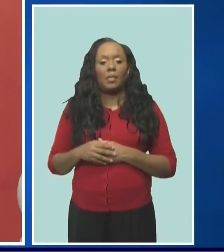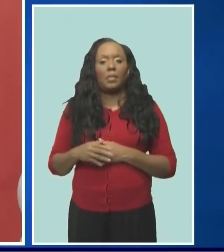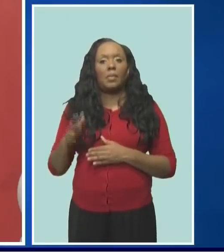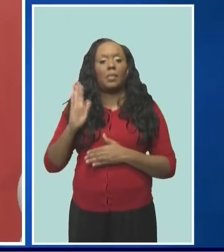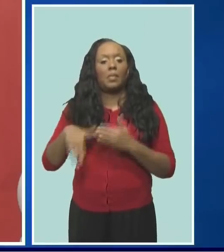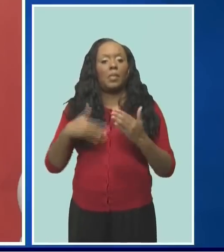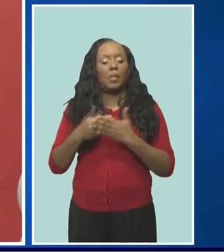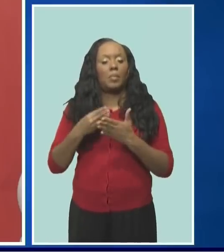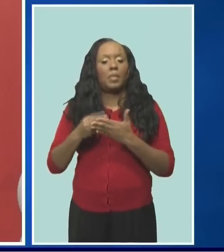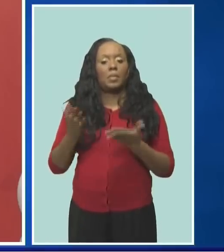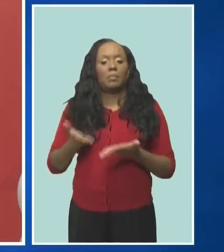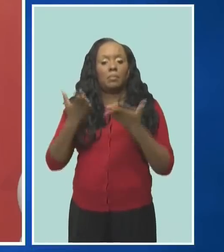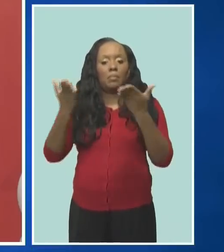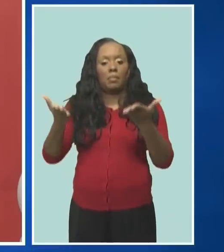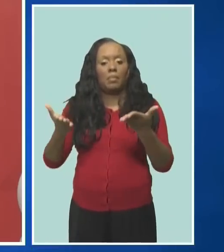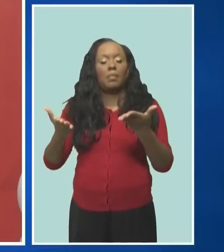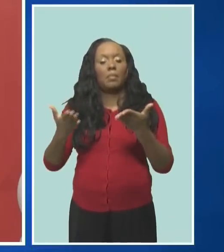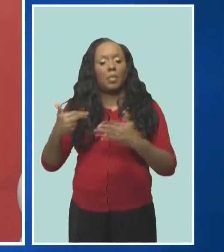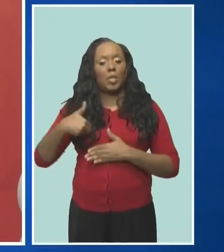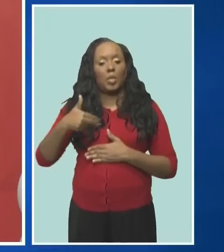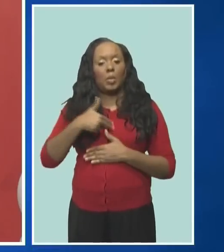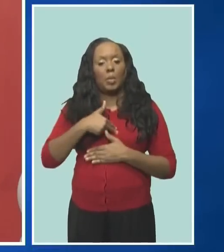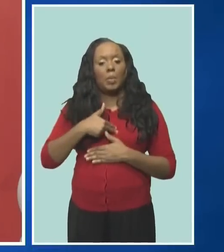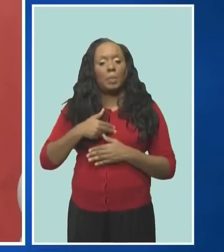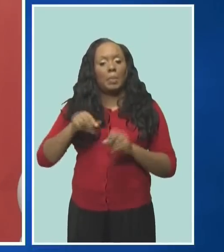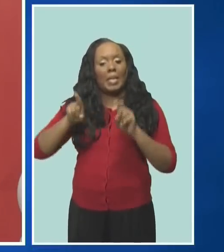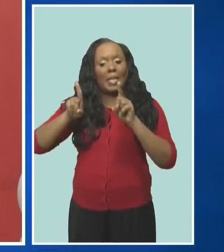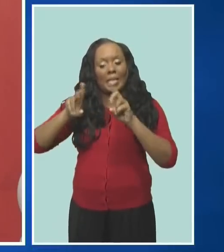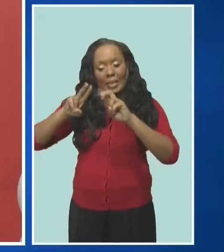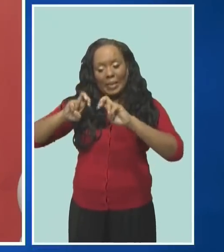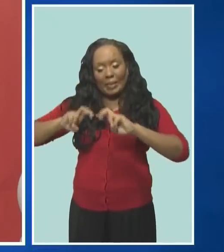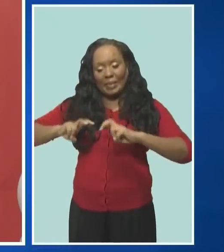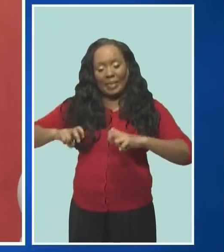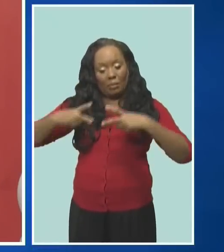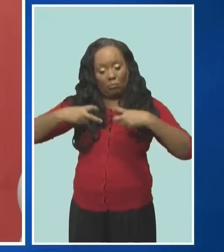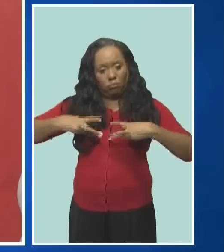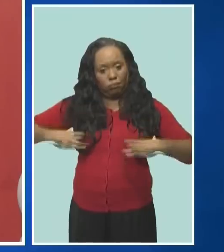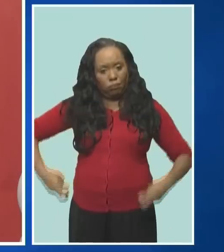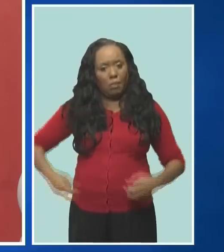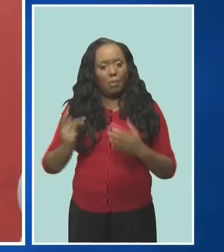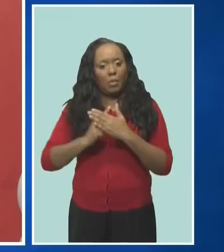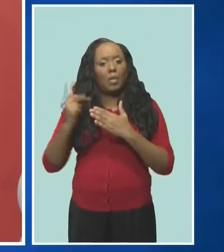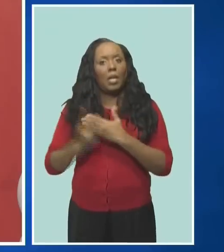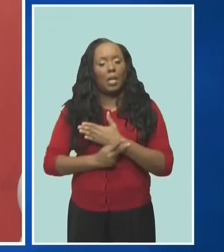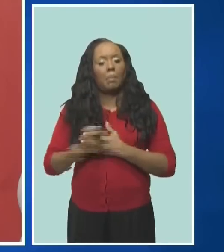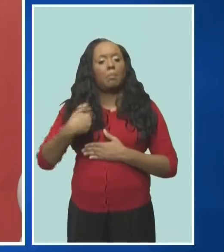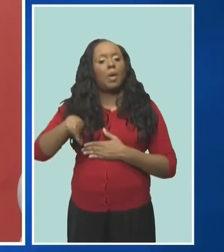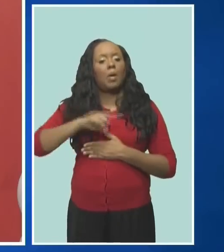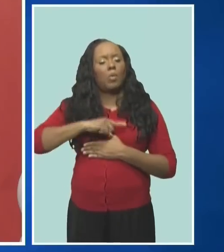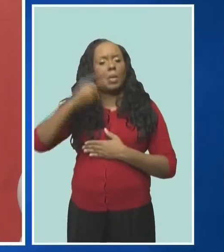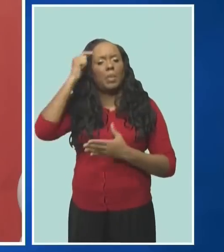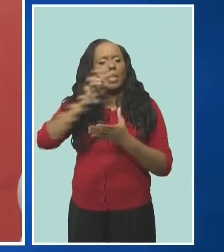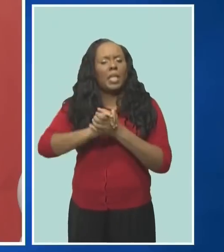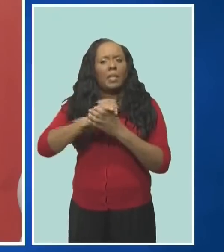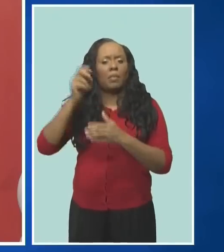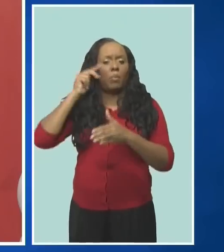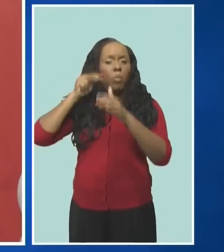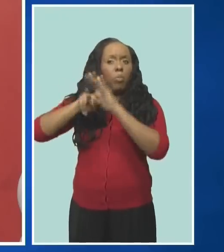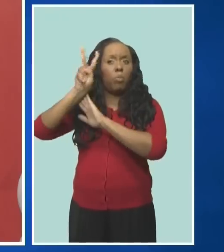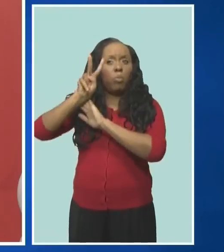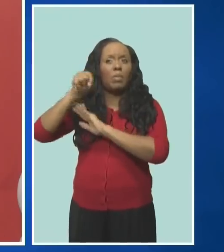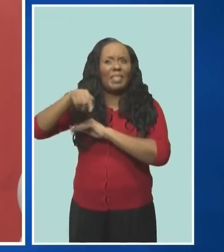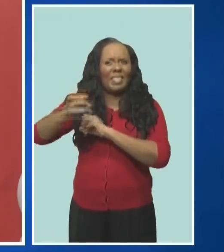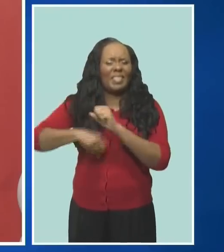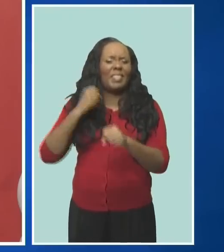breast screening program of the Barbados Cancer Society. And we are optimistic that we will reach and surpass this target this year